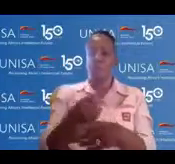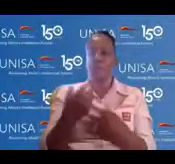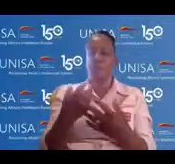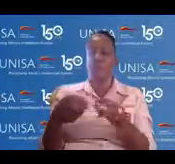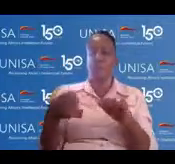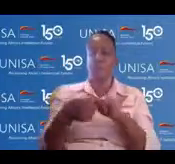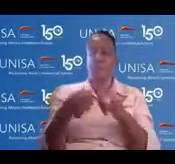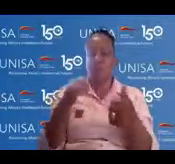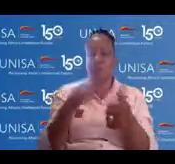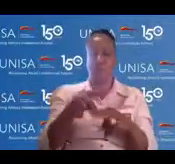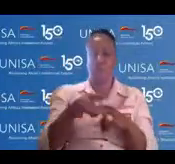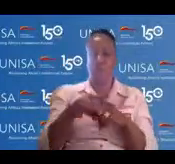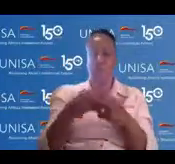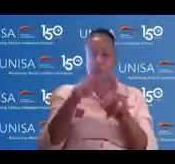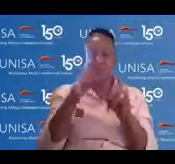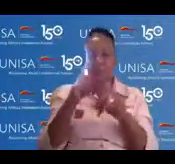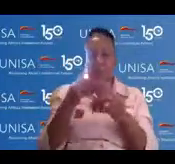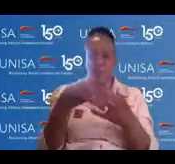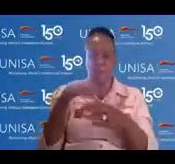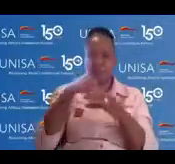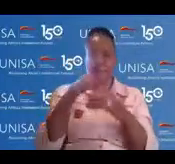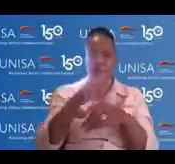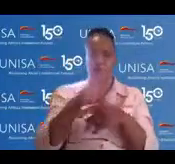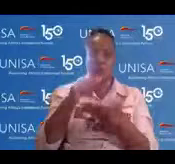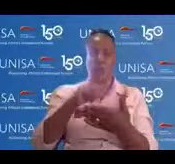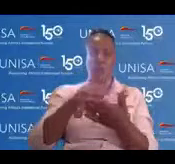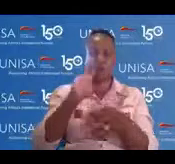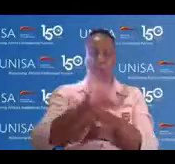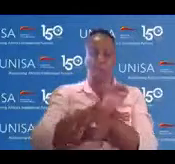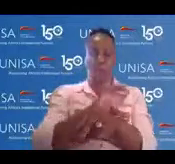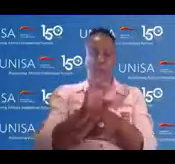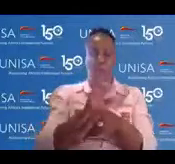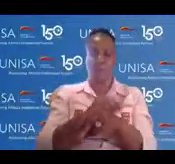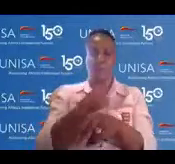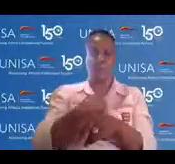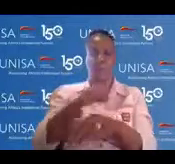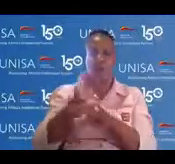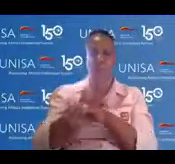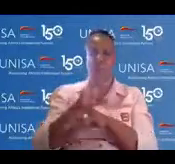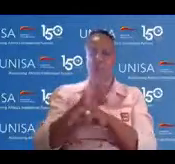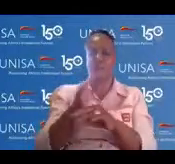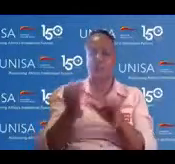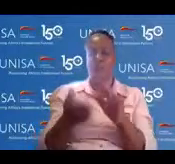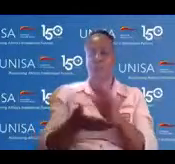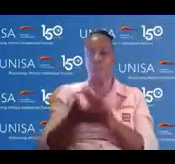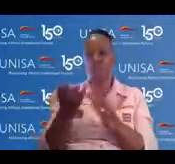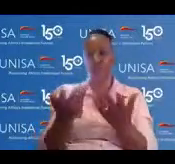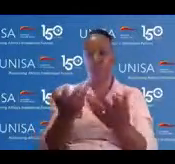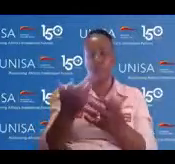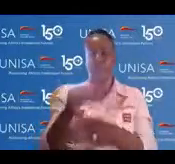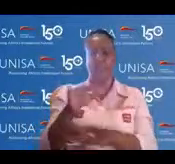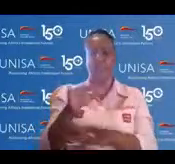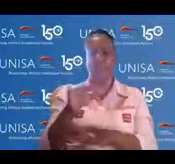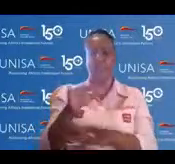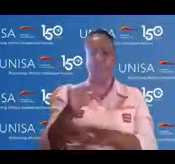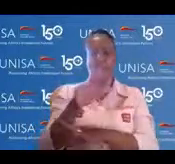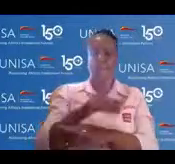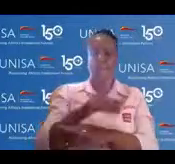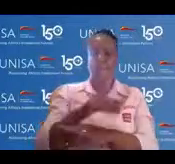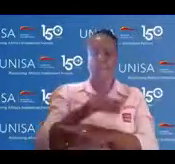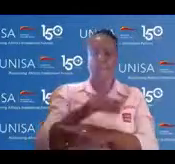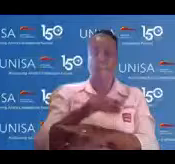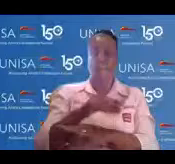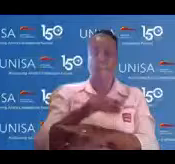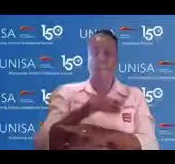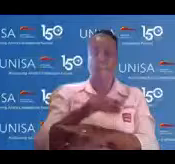my advice is the most available resource they can offer you is a space to write. But gadget, I think it's